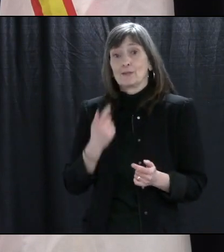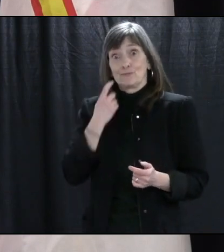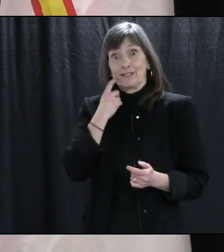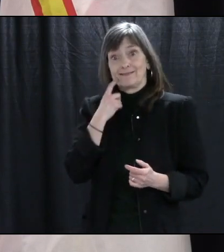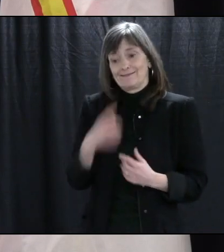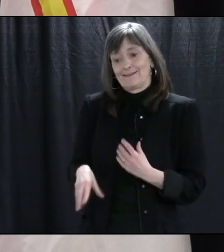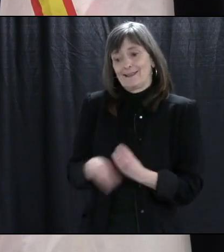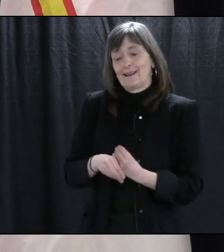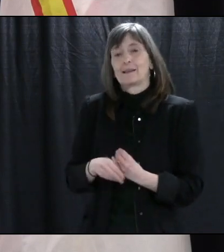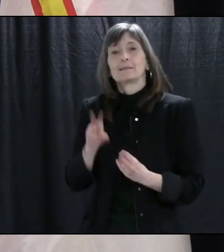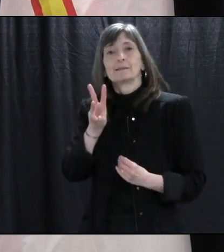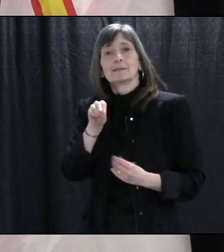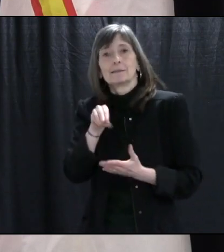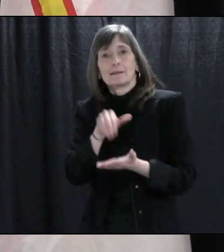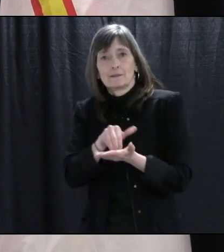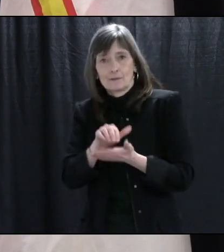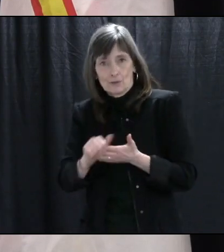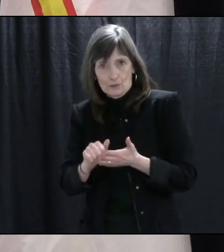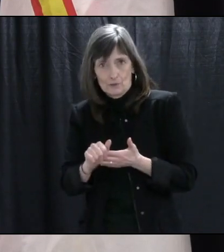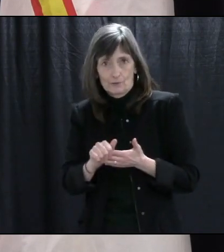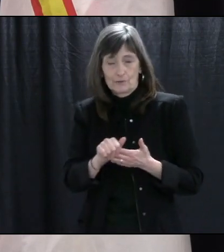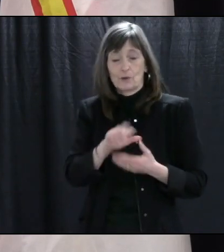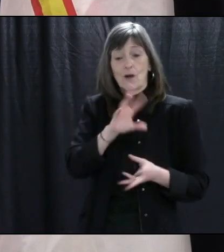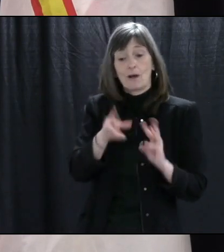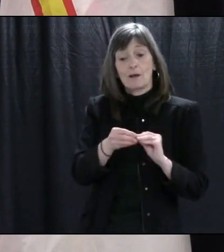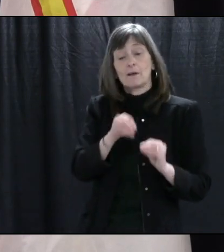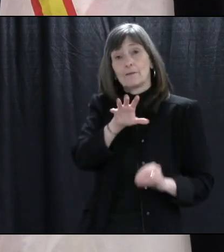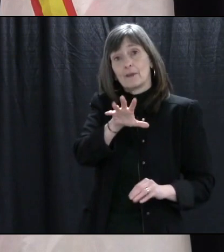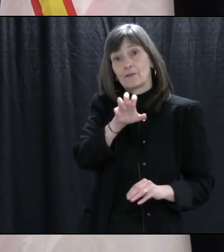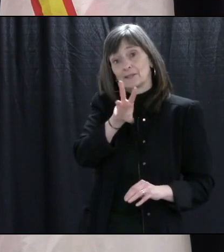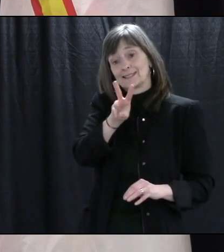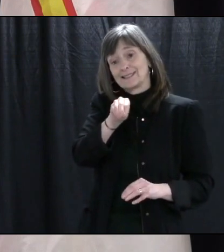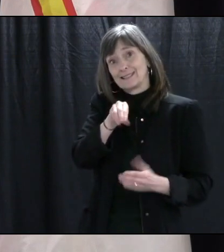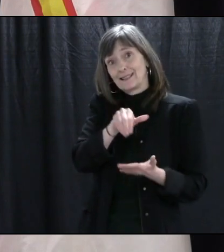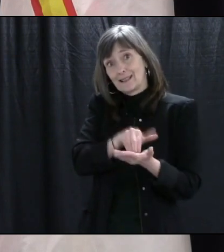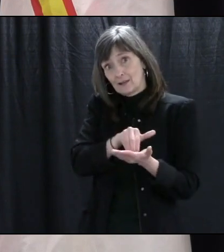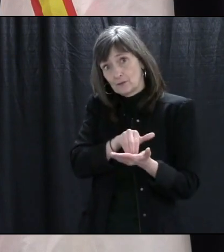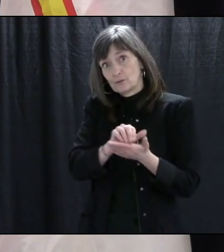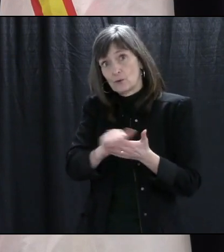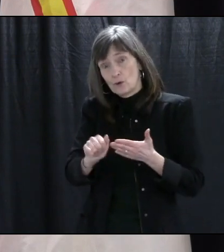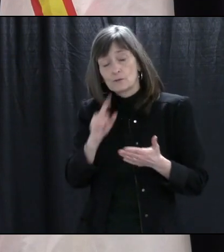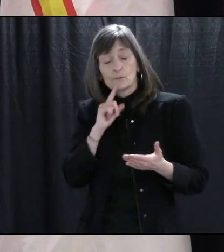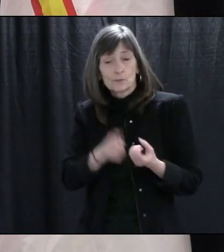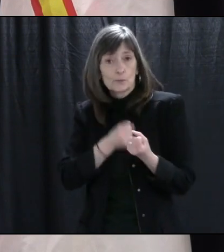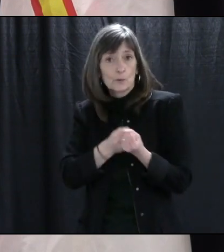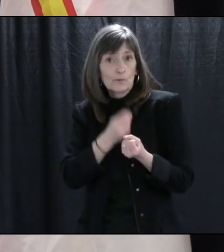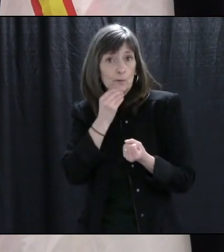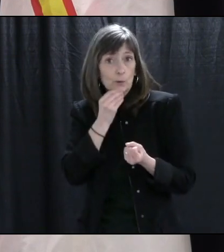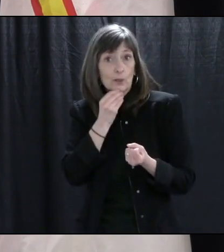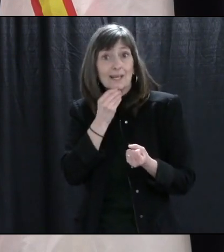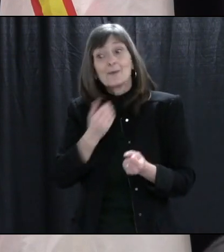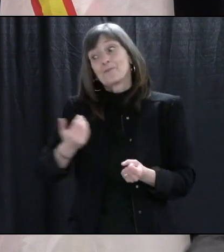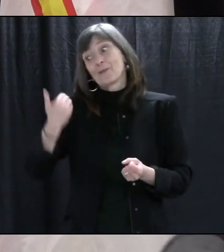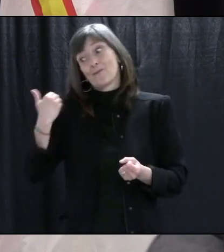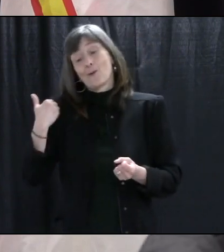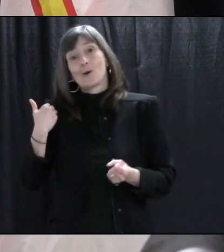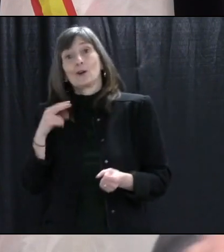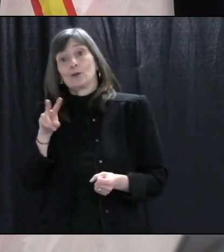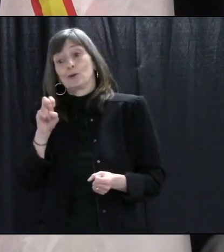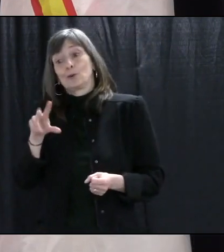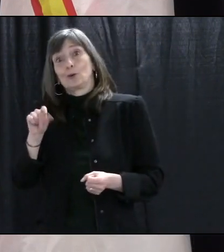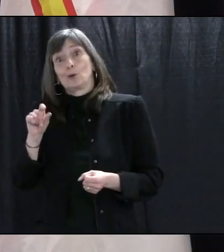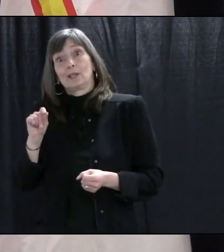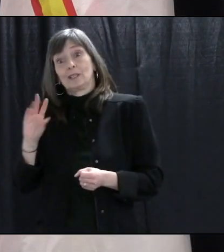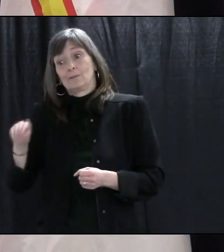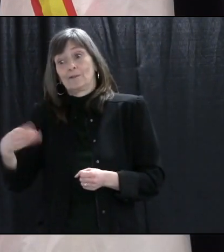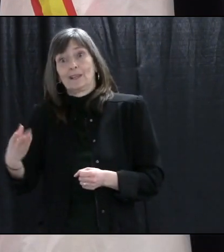another $60,000. So that's $560,000, and that's in addition to the $220,000 that we had